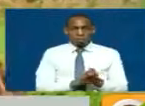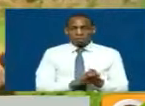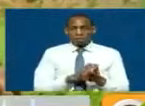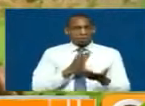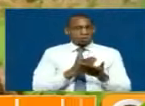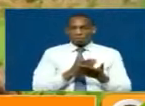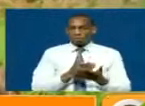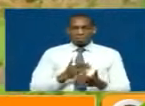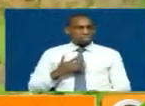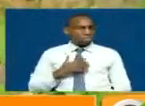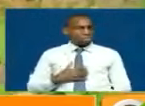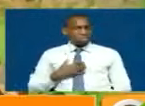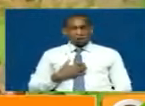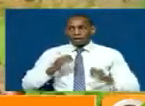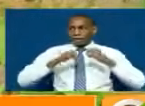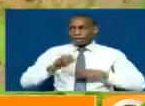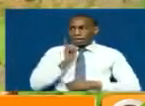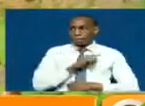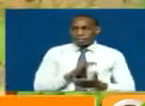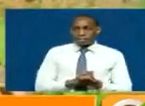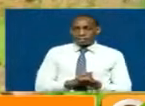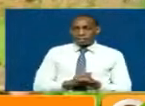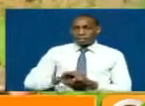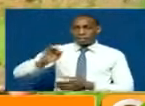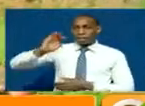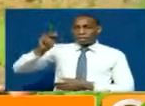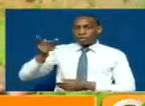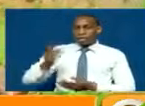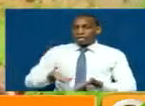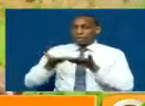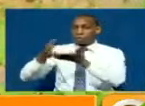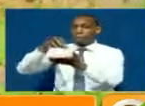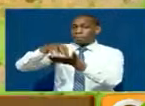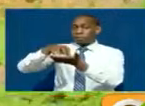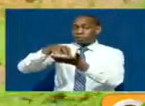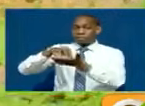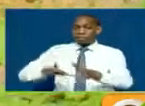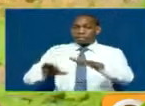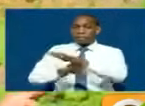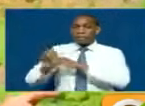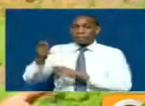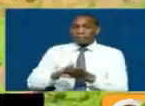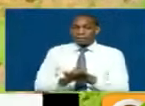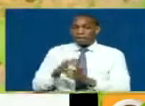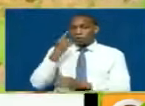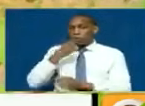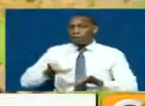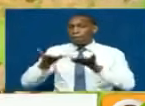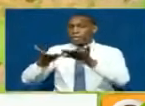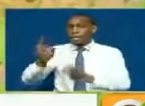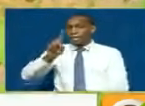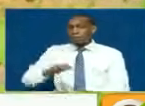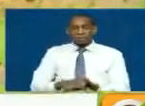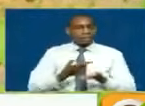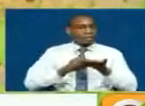off, is that we agreed the mountain should be given the seat of deputy president. By who?